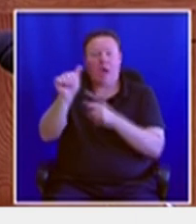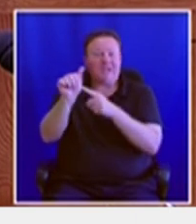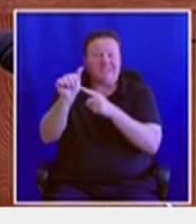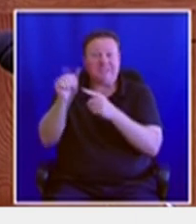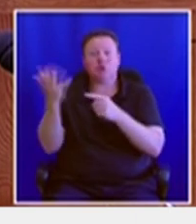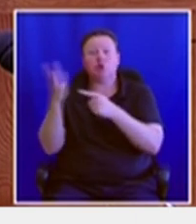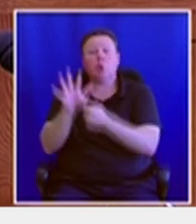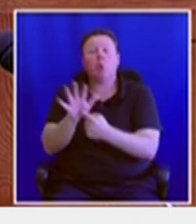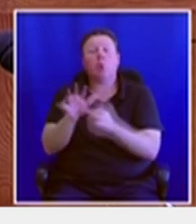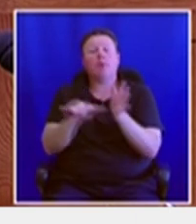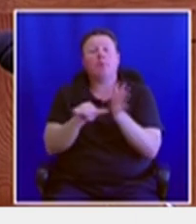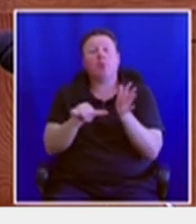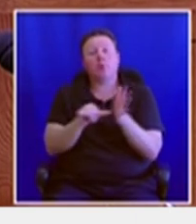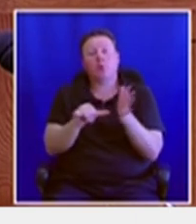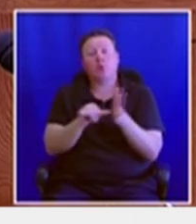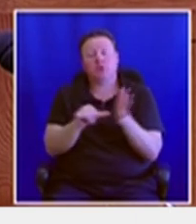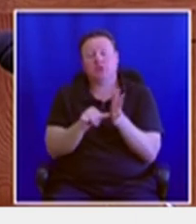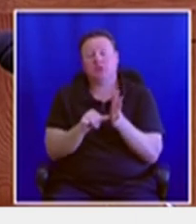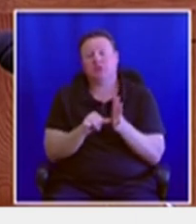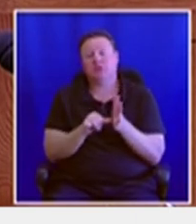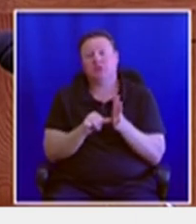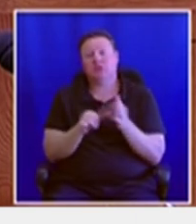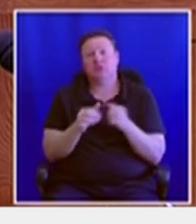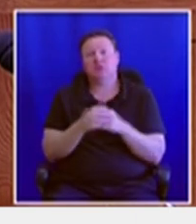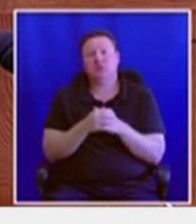importance of forging